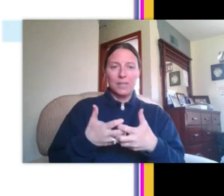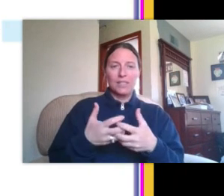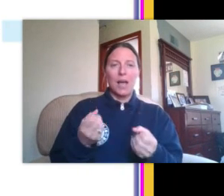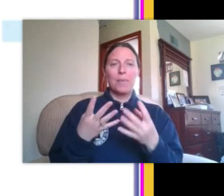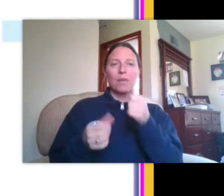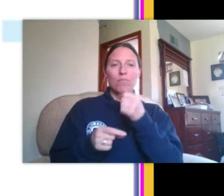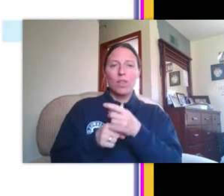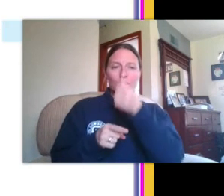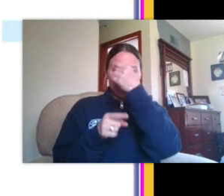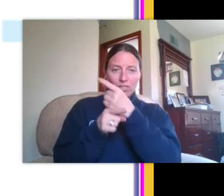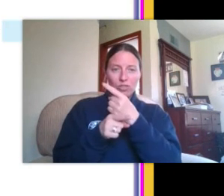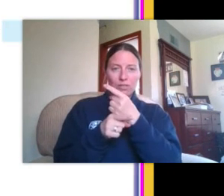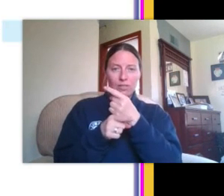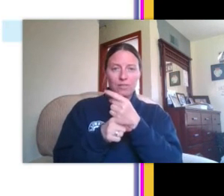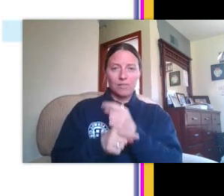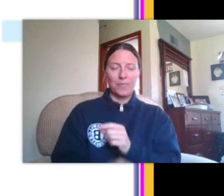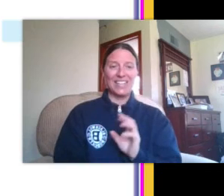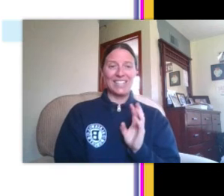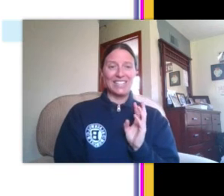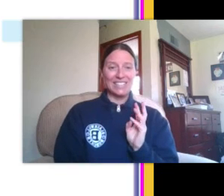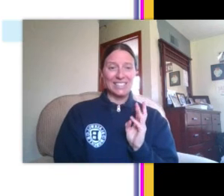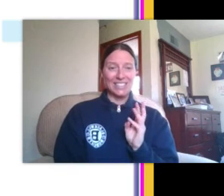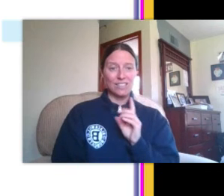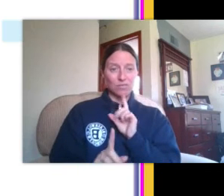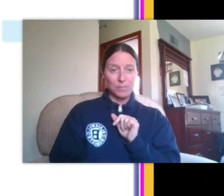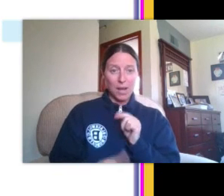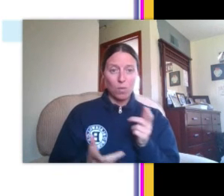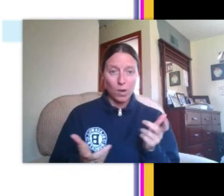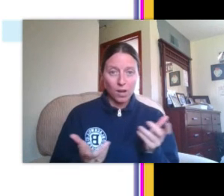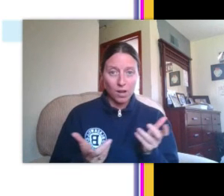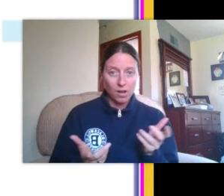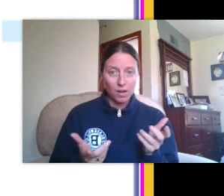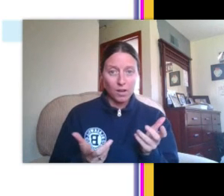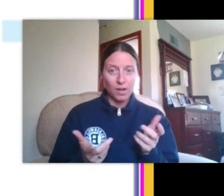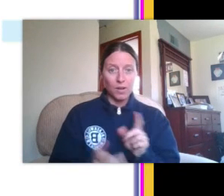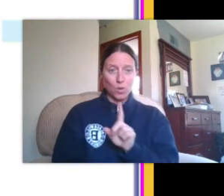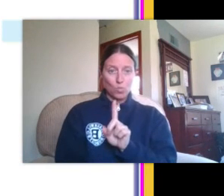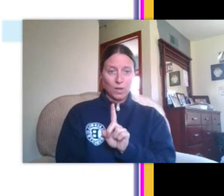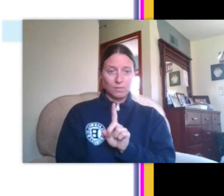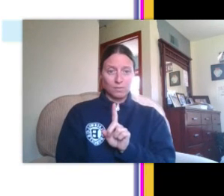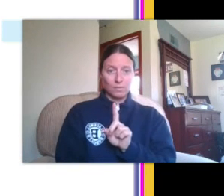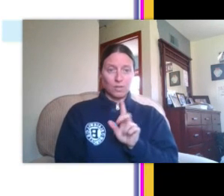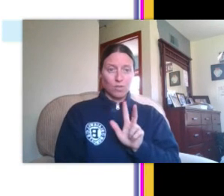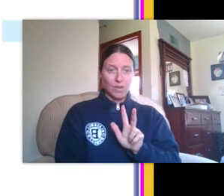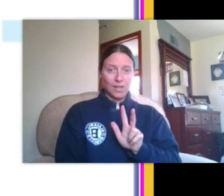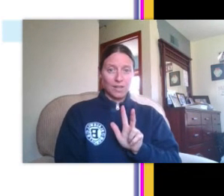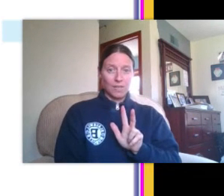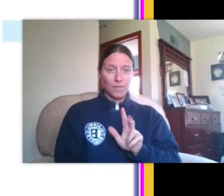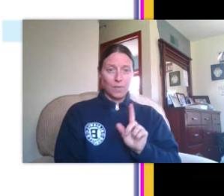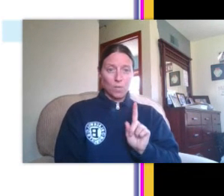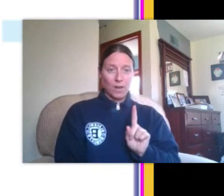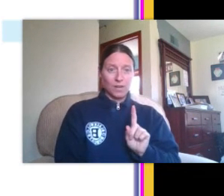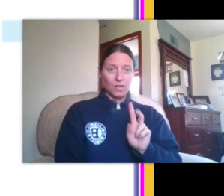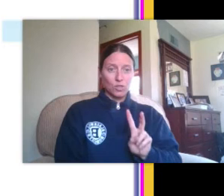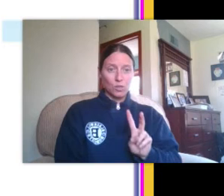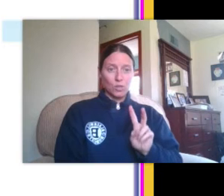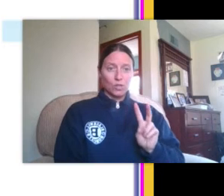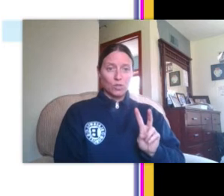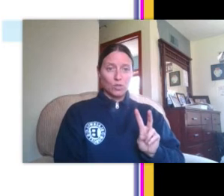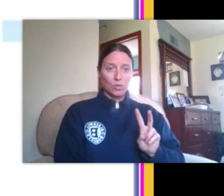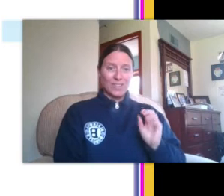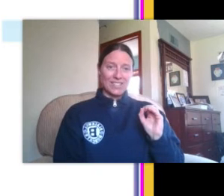have. 6 of the responses were 1, 3, 1, 2,